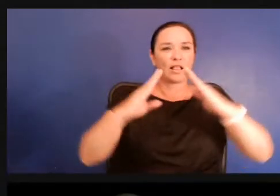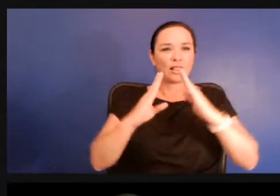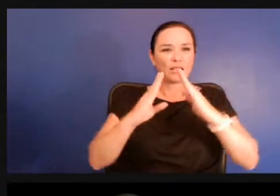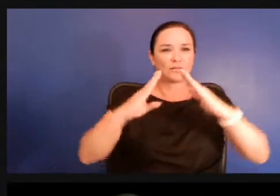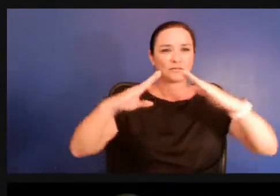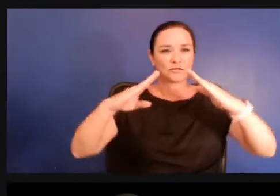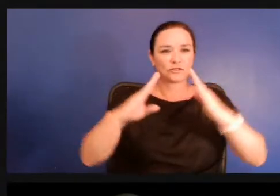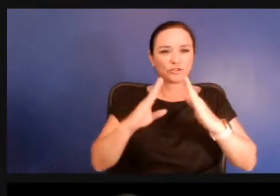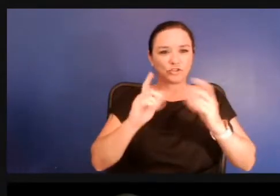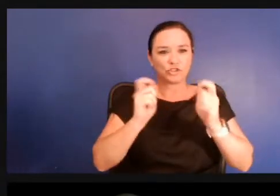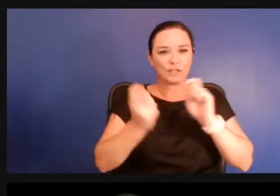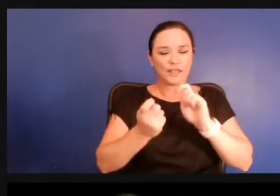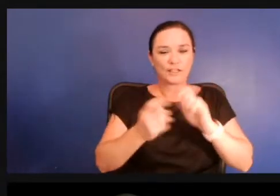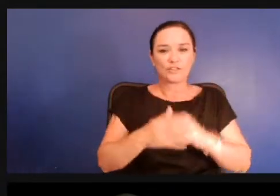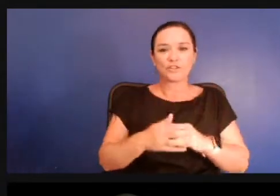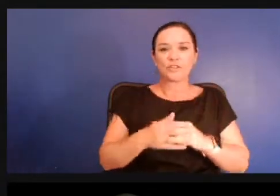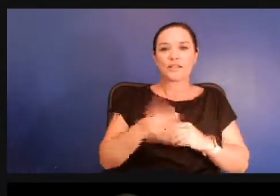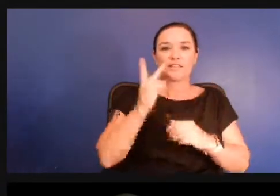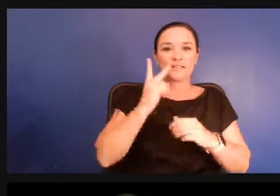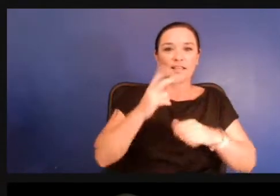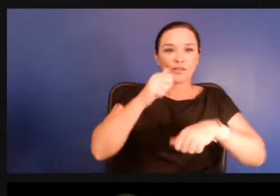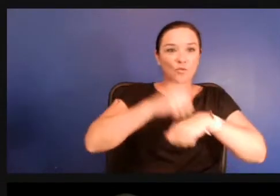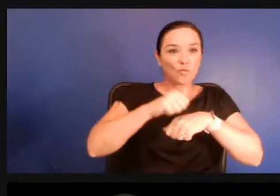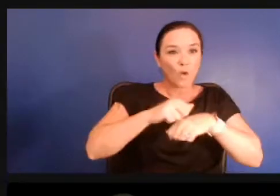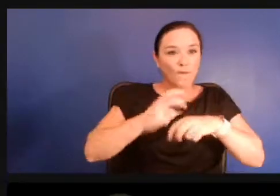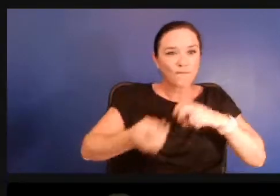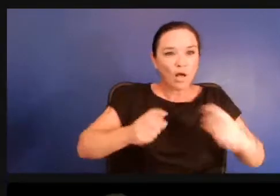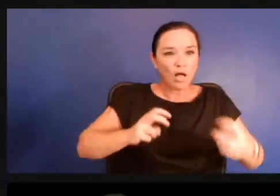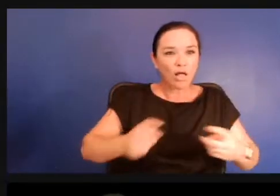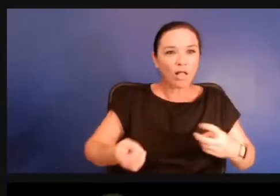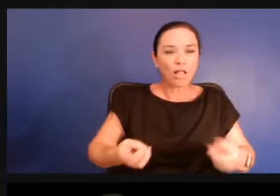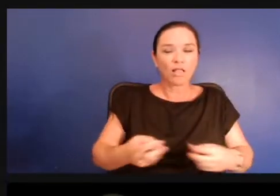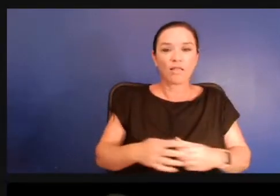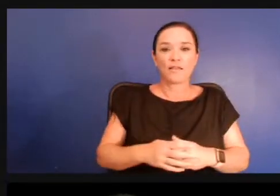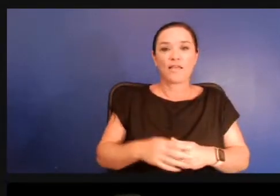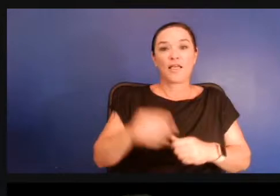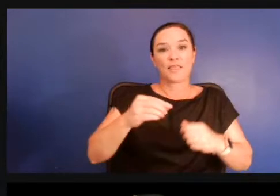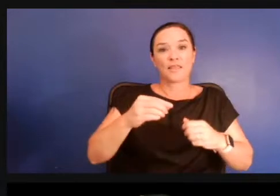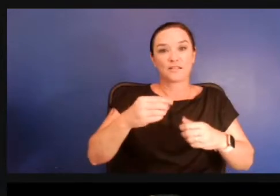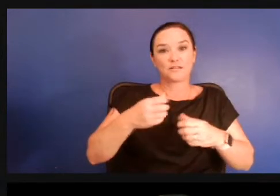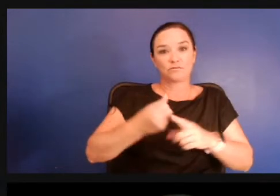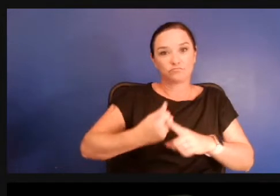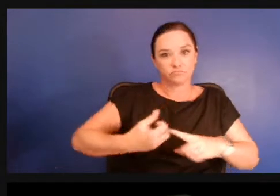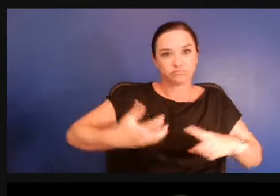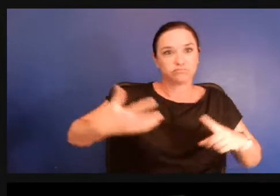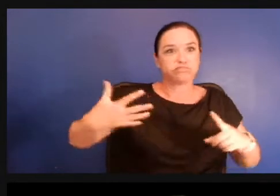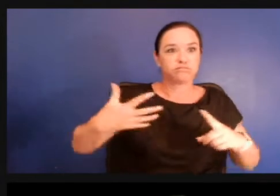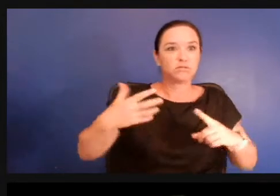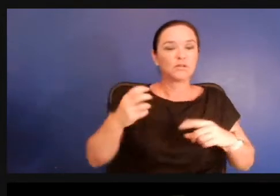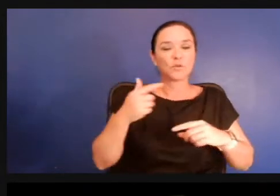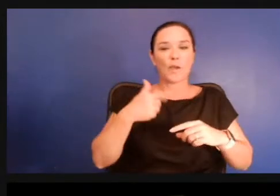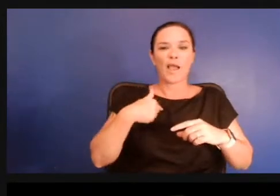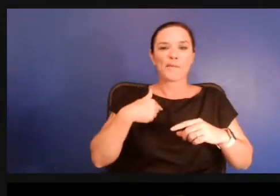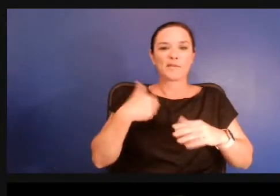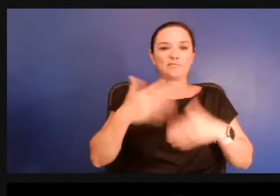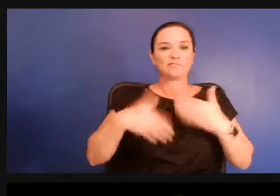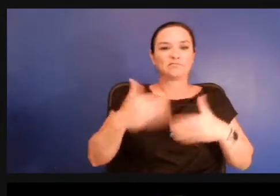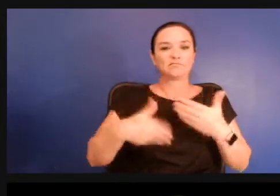rock falls, all those things. This is fairly extensive, so I'll move past that part pretty quickly.